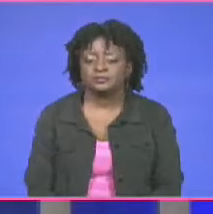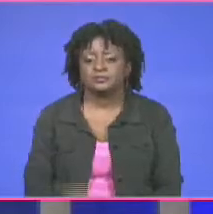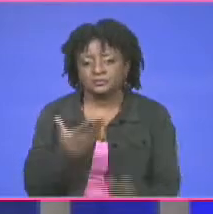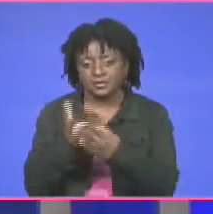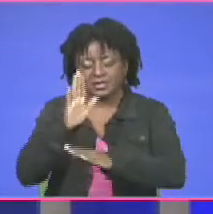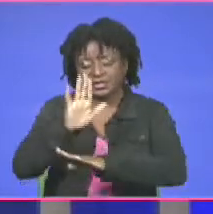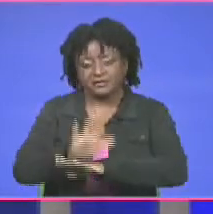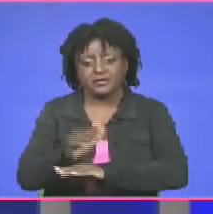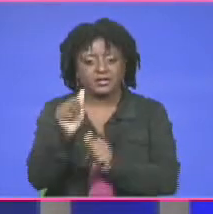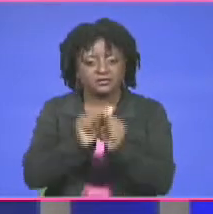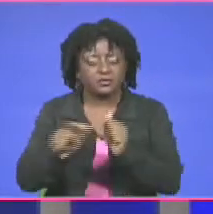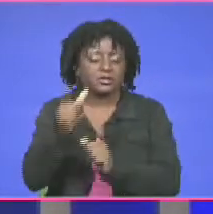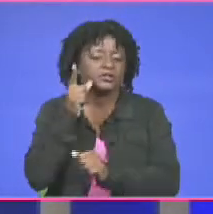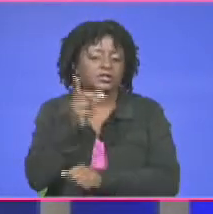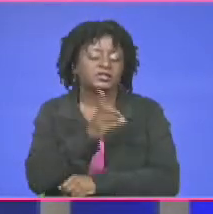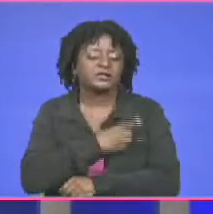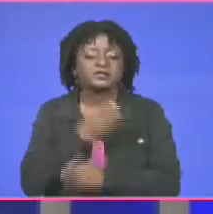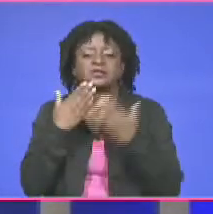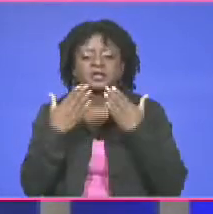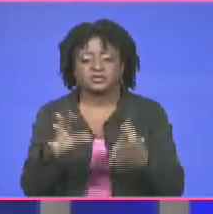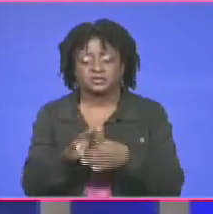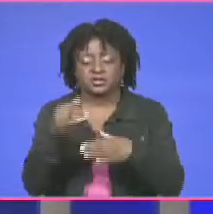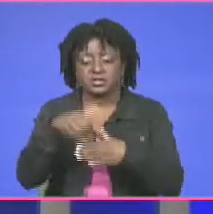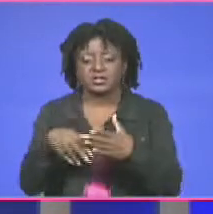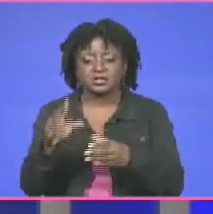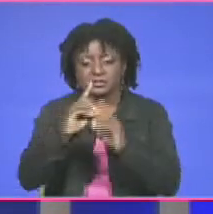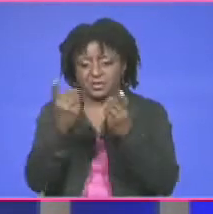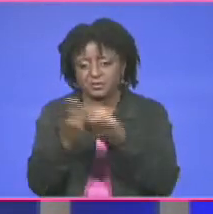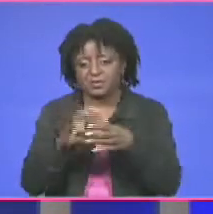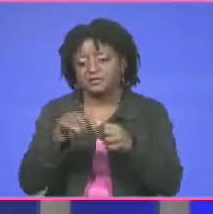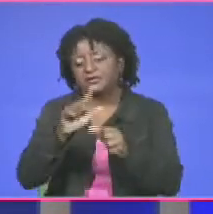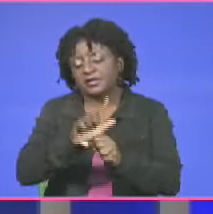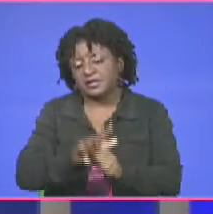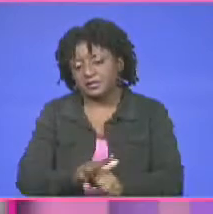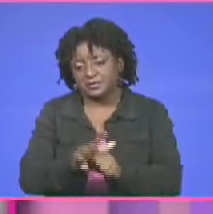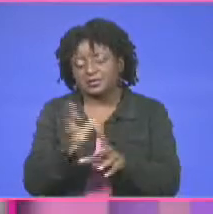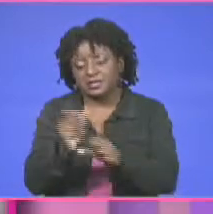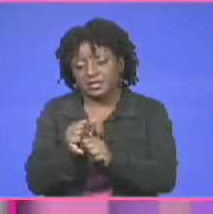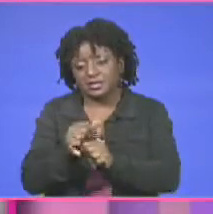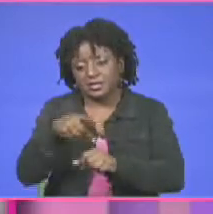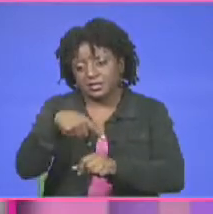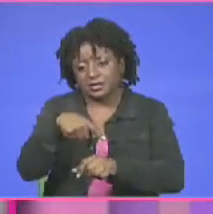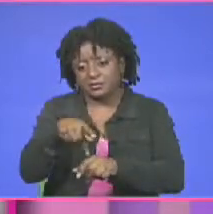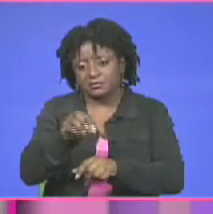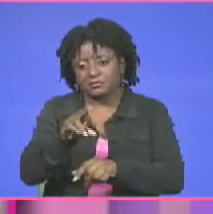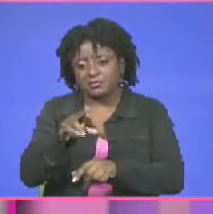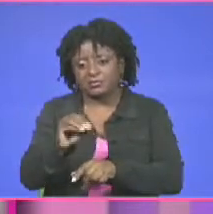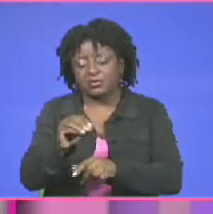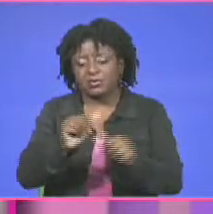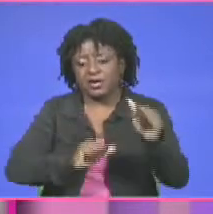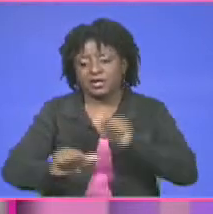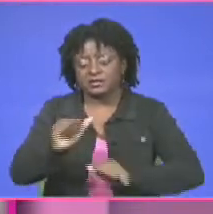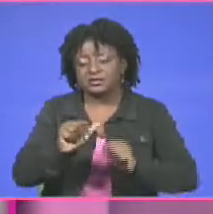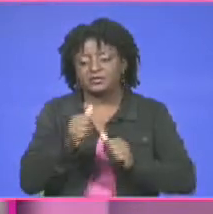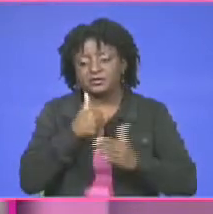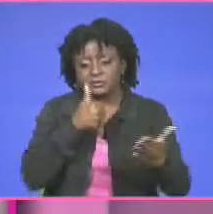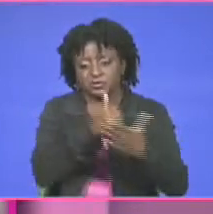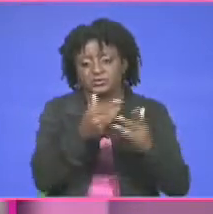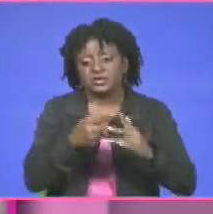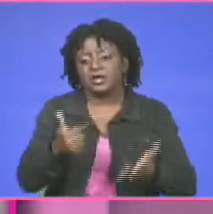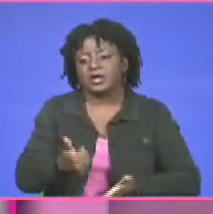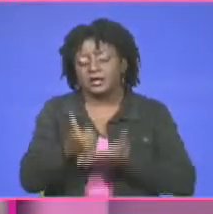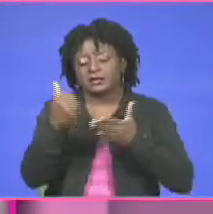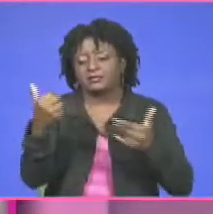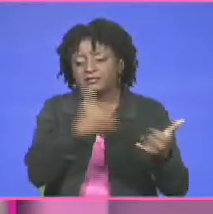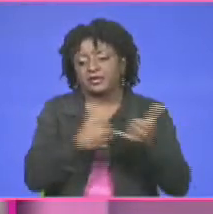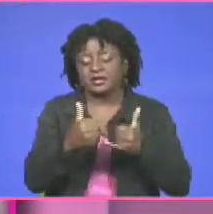Good evening, everyone. I'm LaDawn Davis. Thanks so much for tuning in. The Department of Labor taking a proactive approach to help tackle unemployment in the Bahamas. The